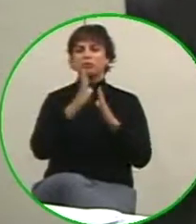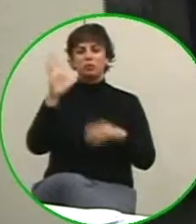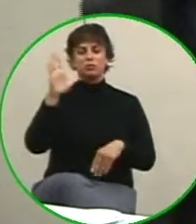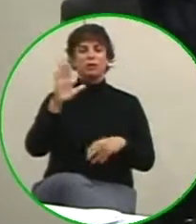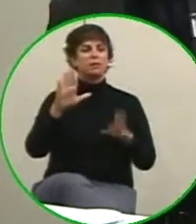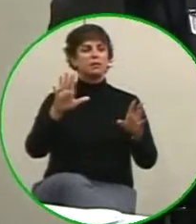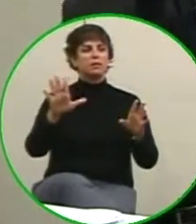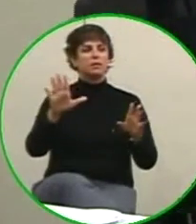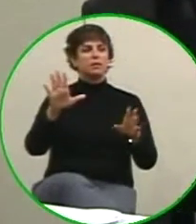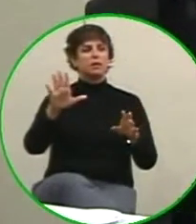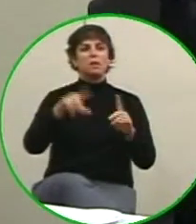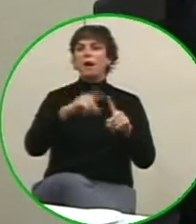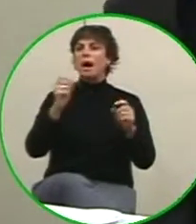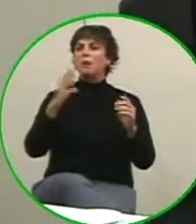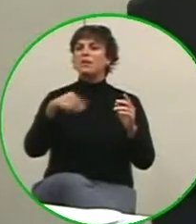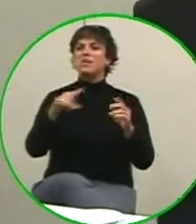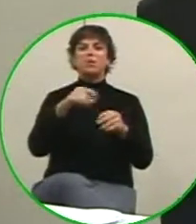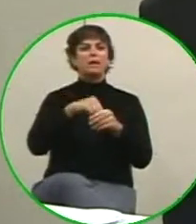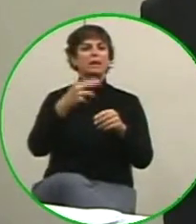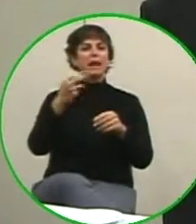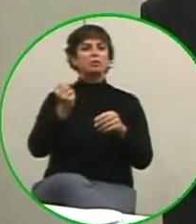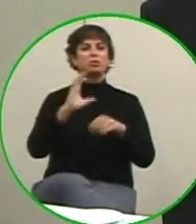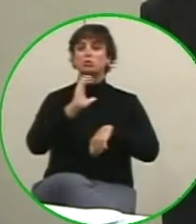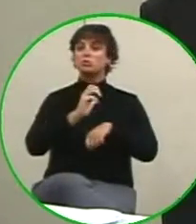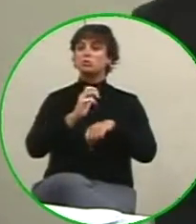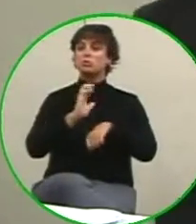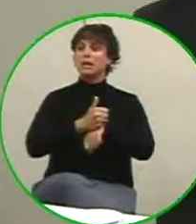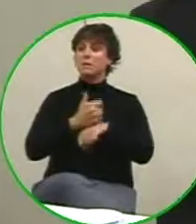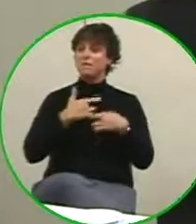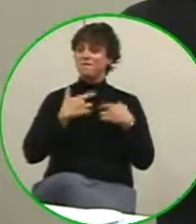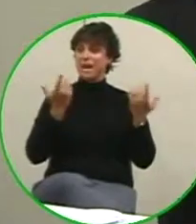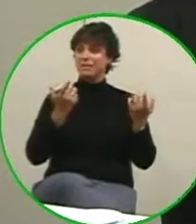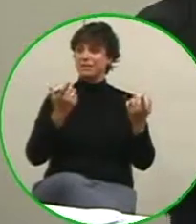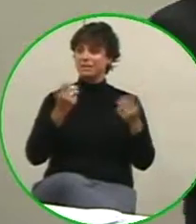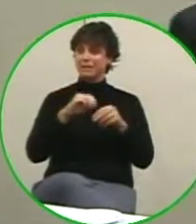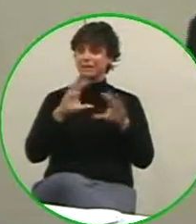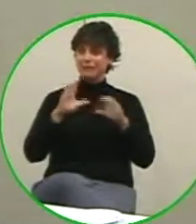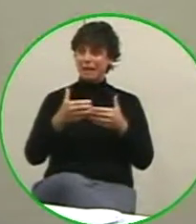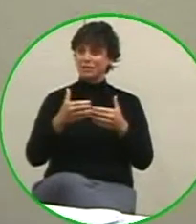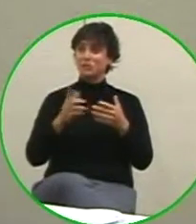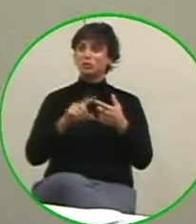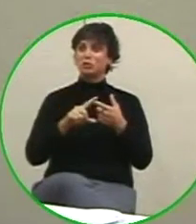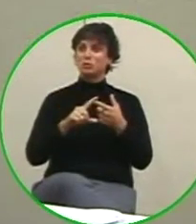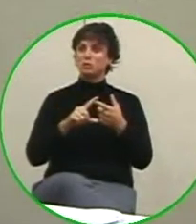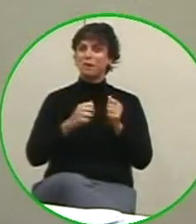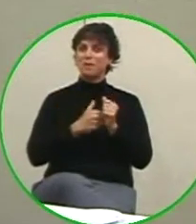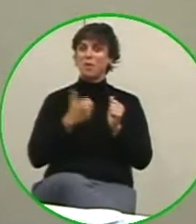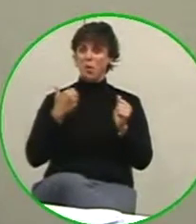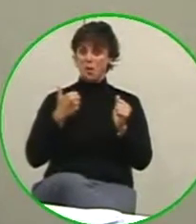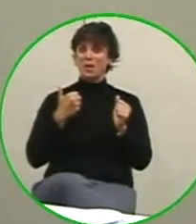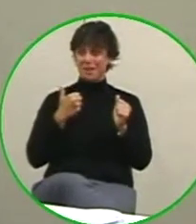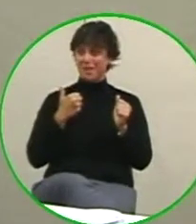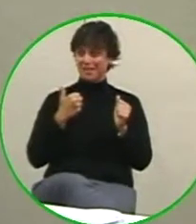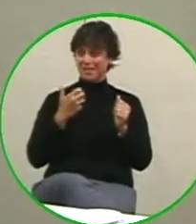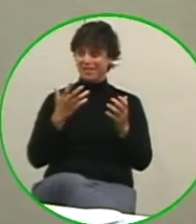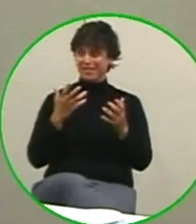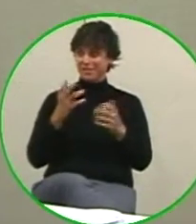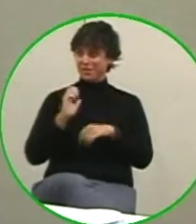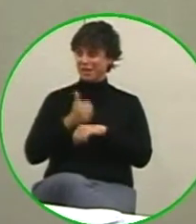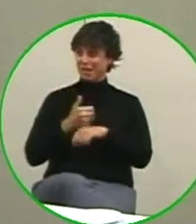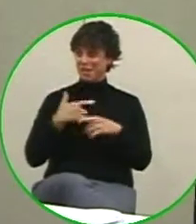high school ever set up events in class to get out of? Some of you are going,